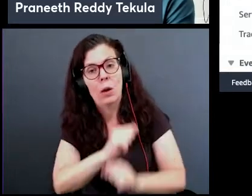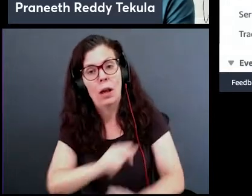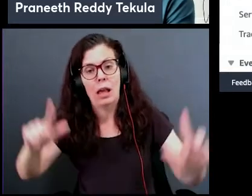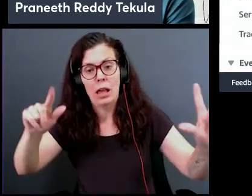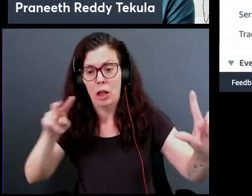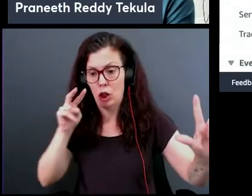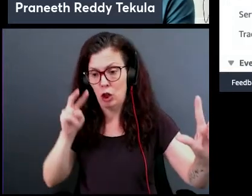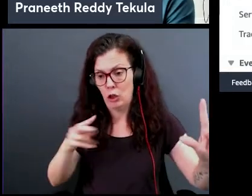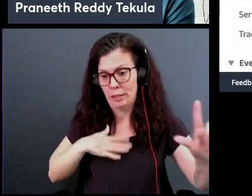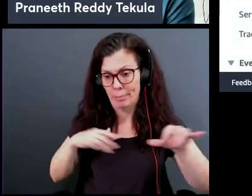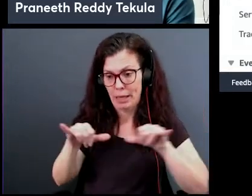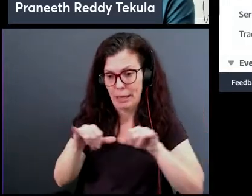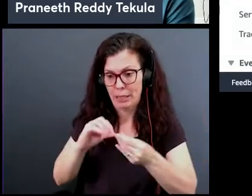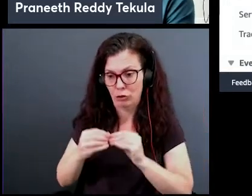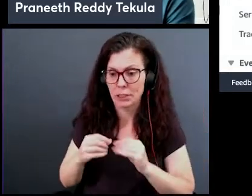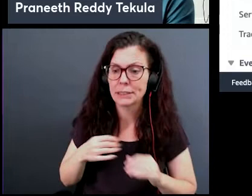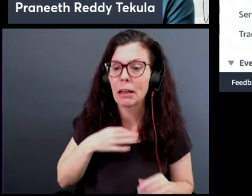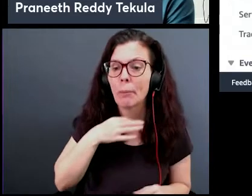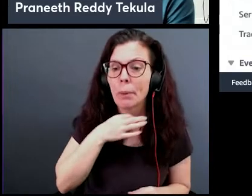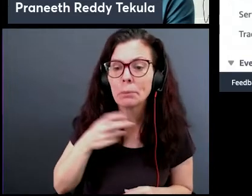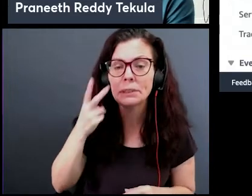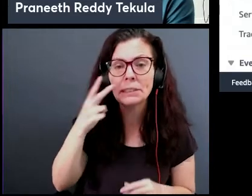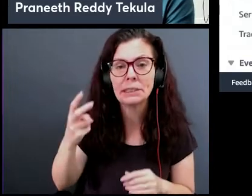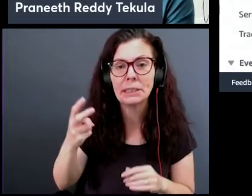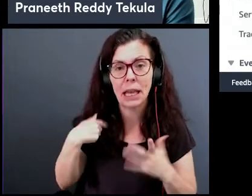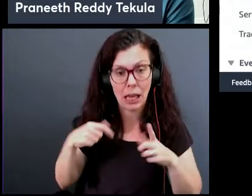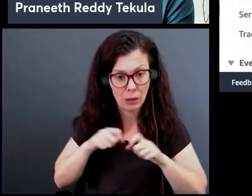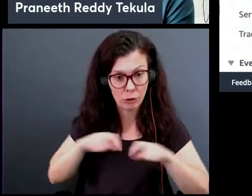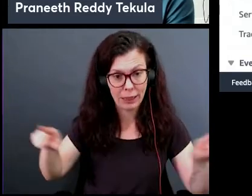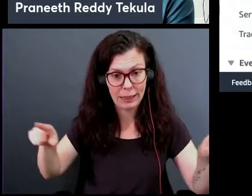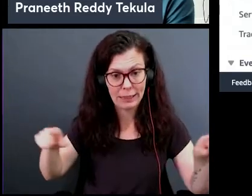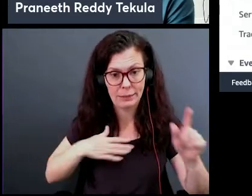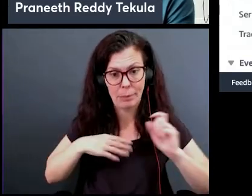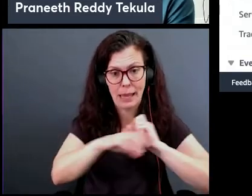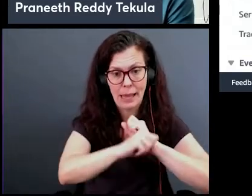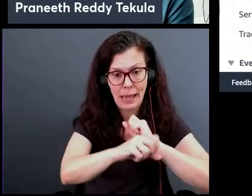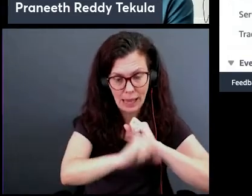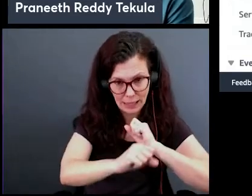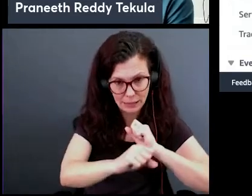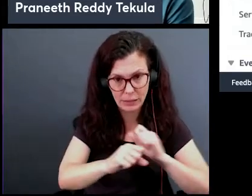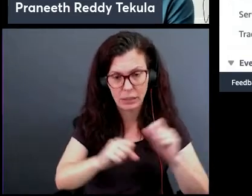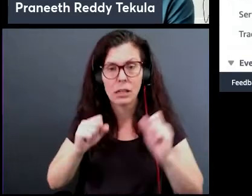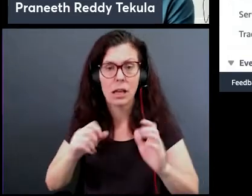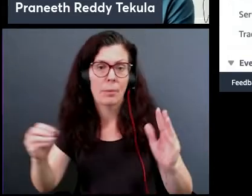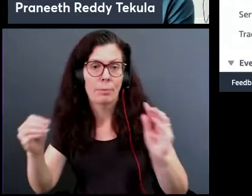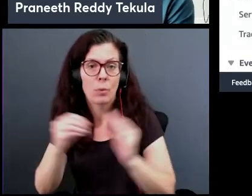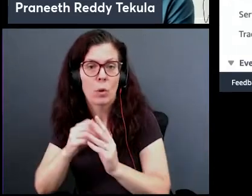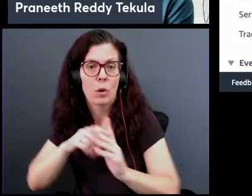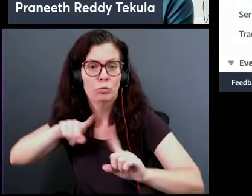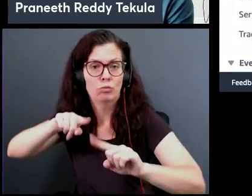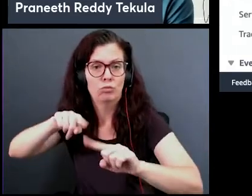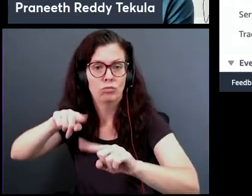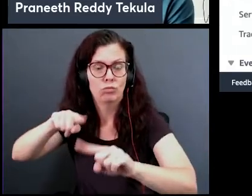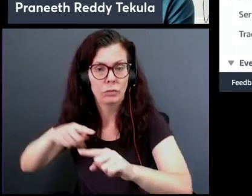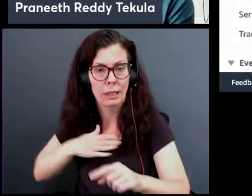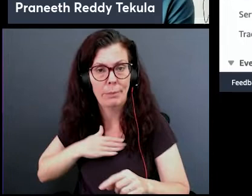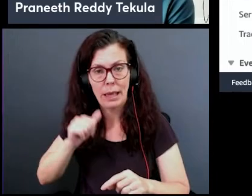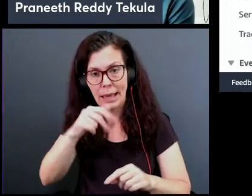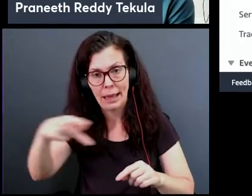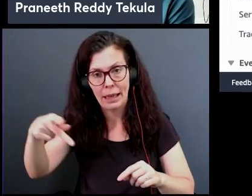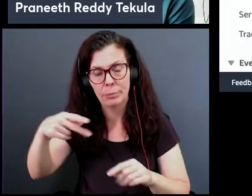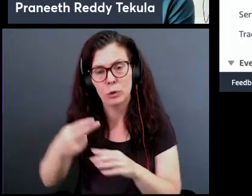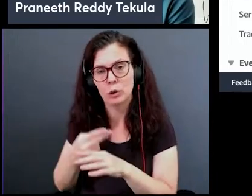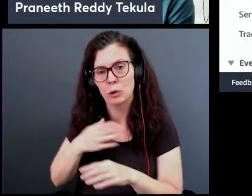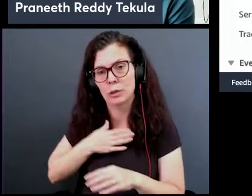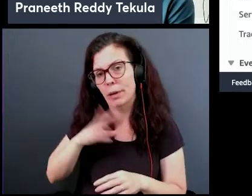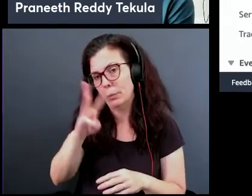an influx of traffic after I released this post on my application on my website or on my app? And I can actually see that